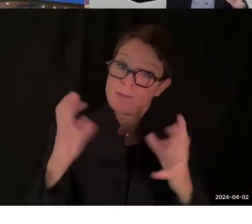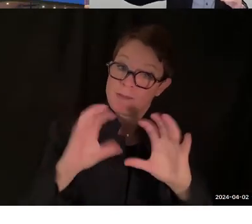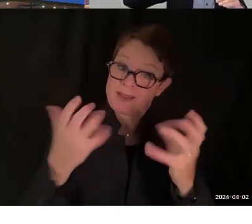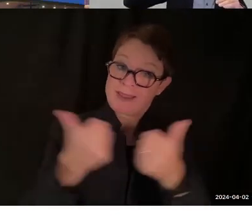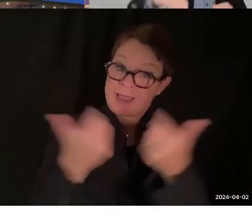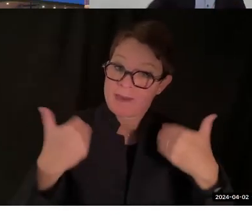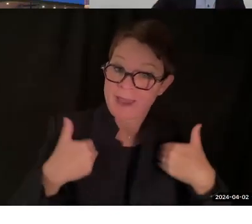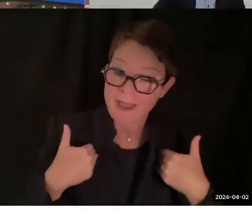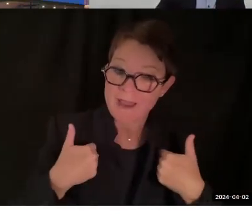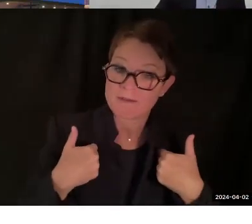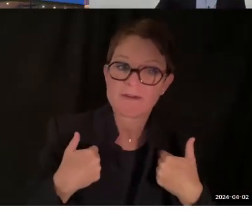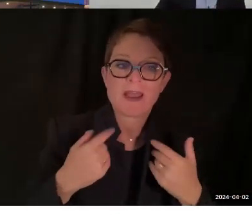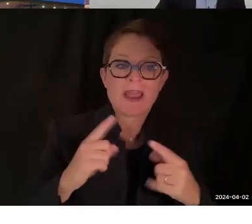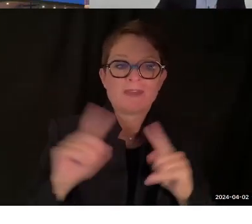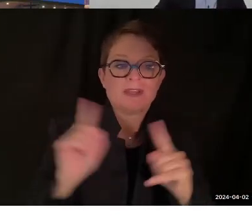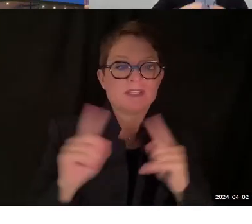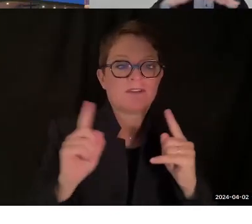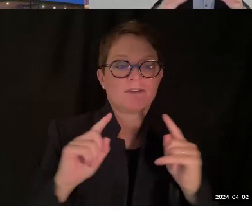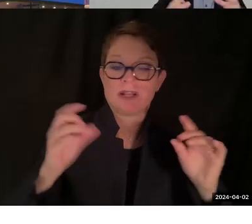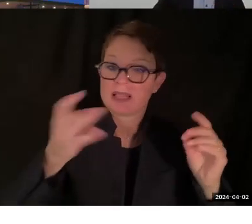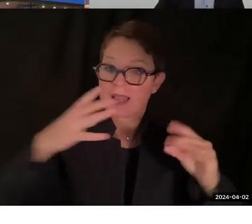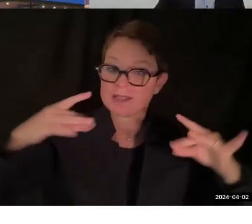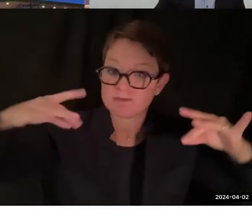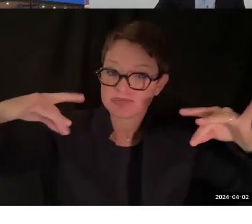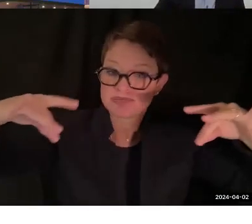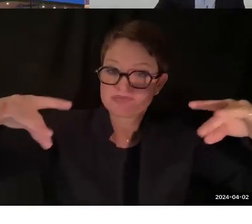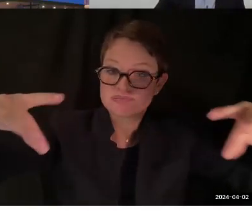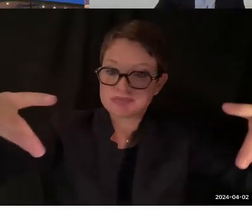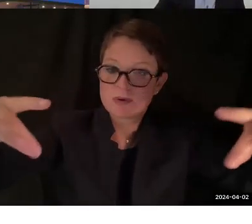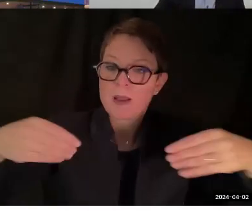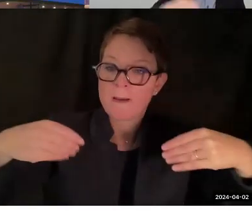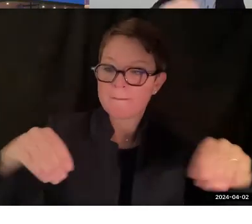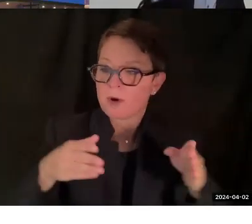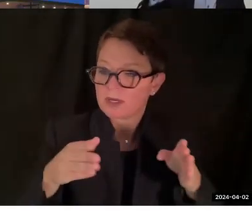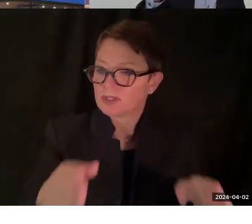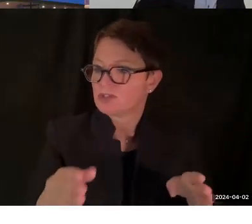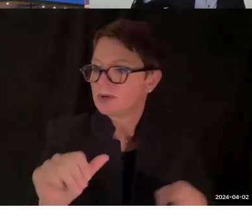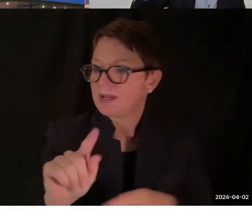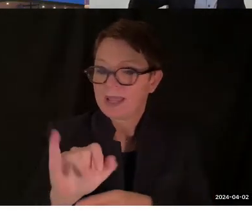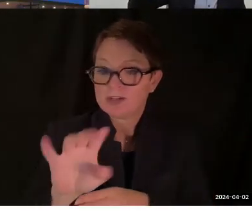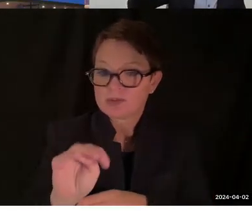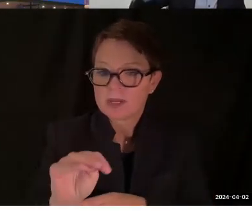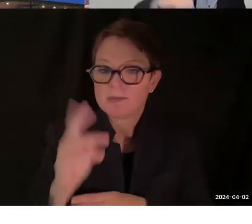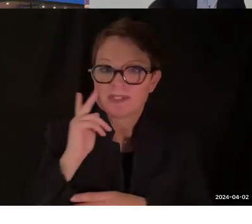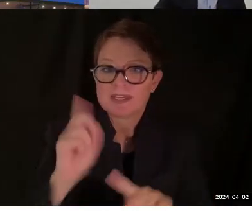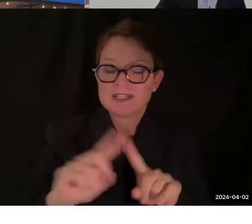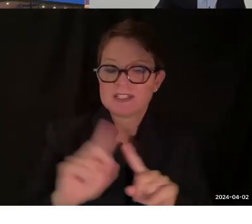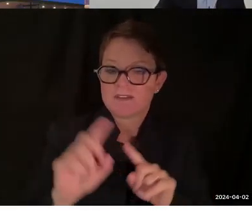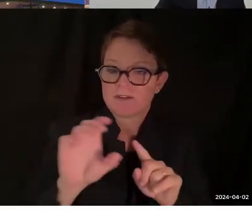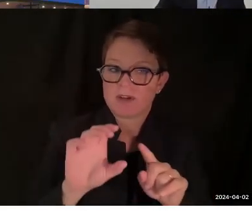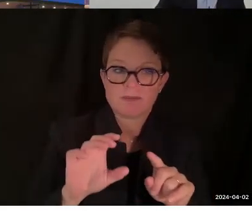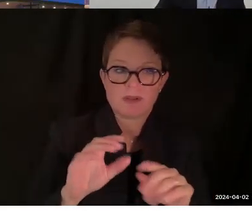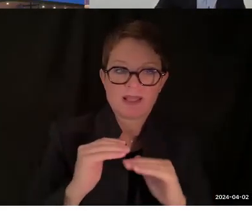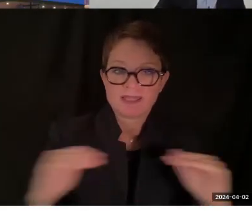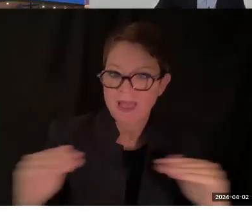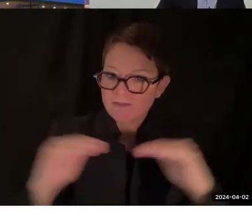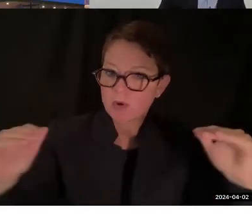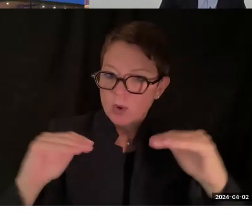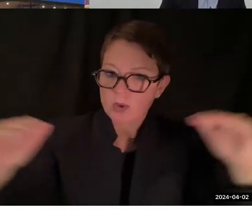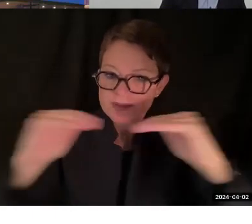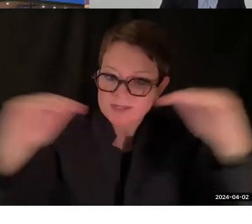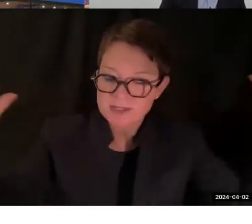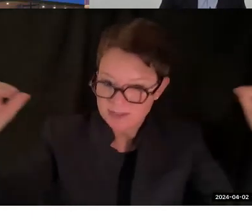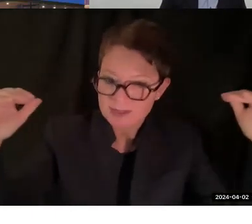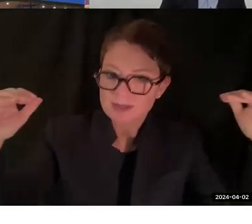with the level of activation that you're seeing. So in that Market Street atrium, you're seeing the different concourse levels of, the different